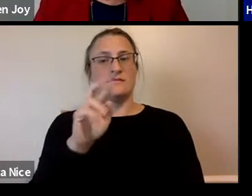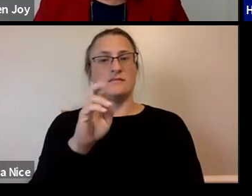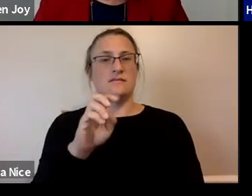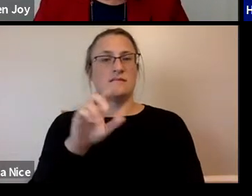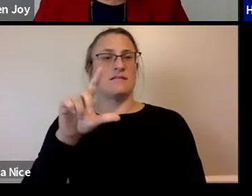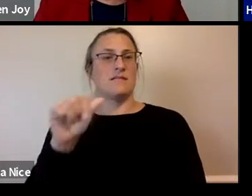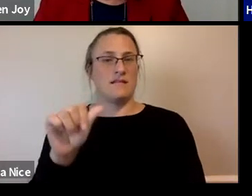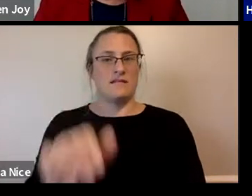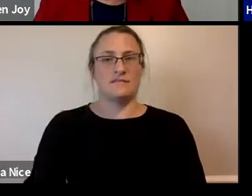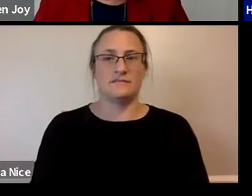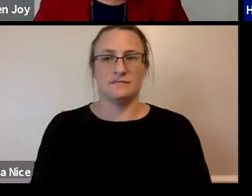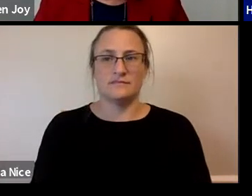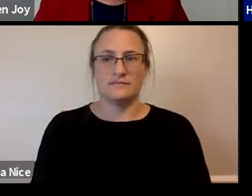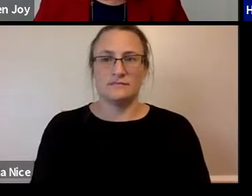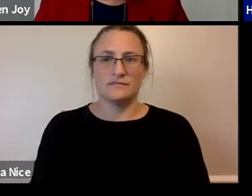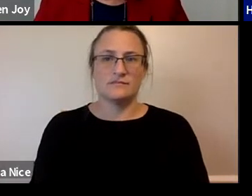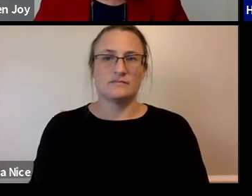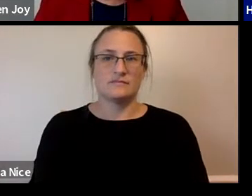YOSELINGENAOESTRELLA.